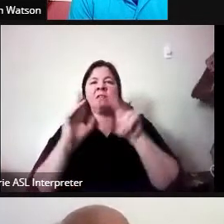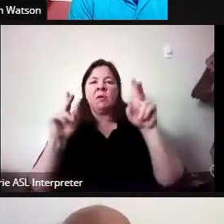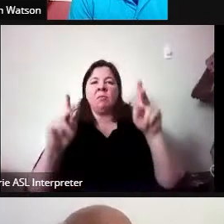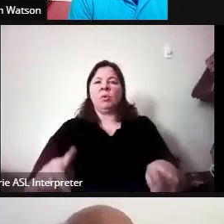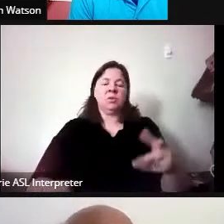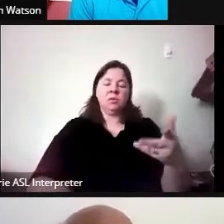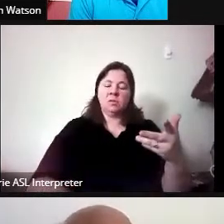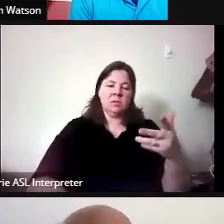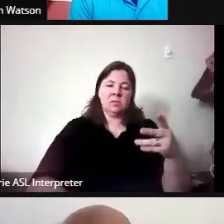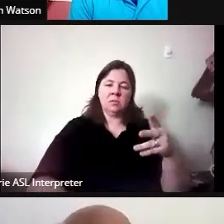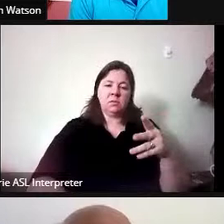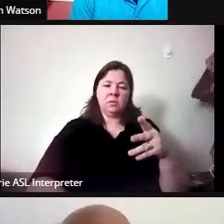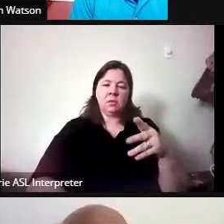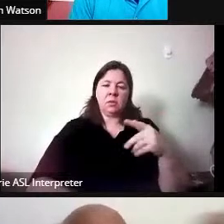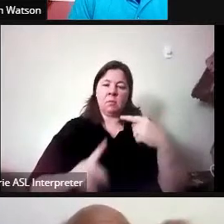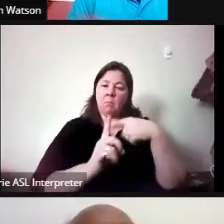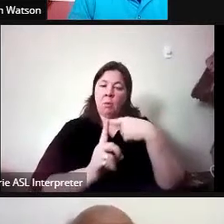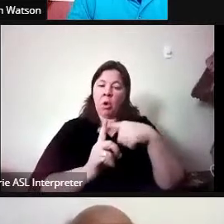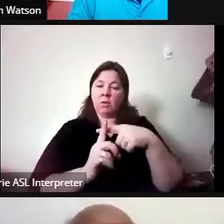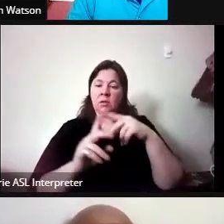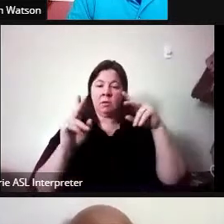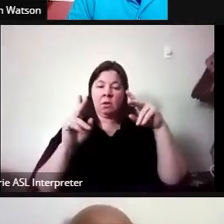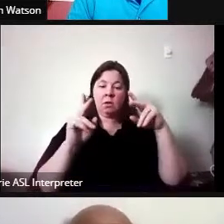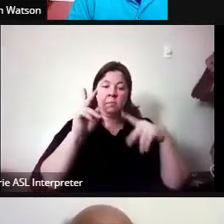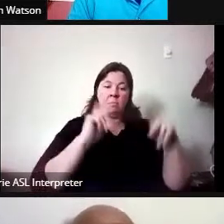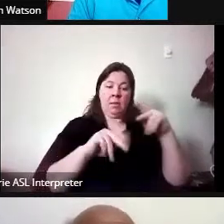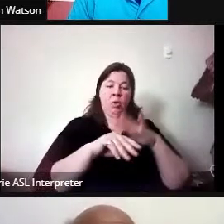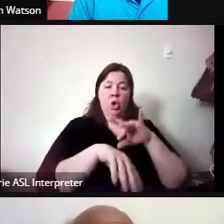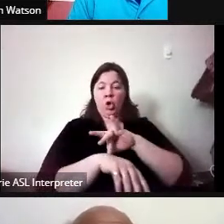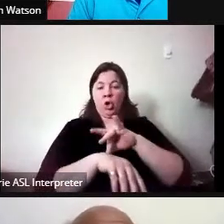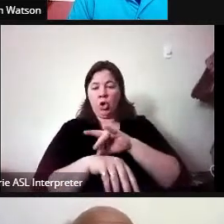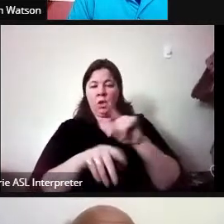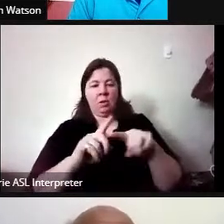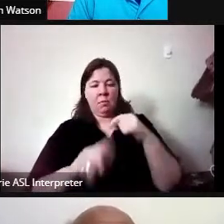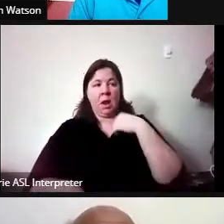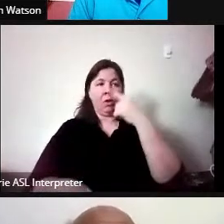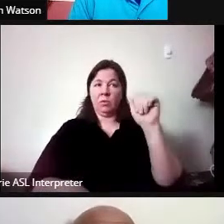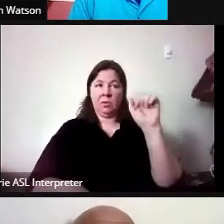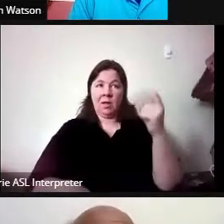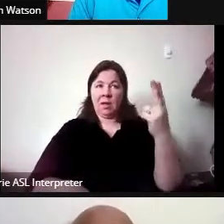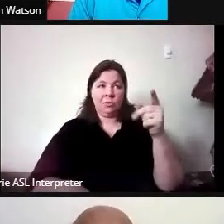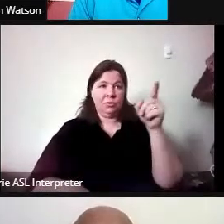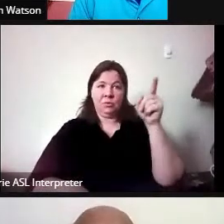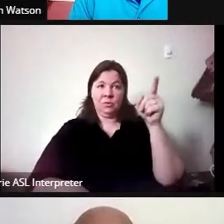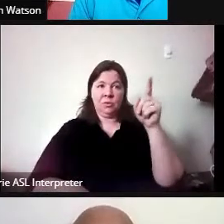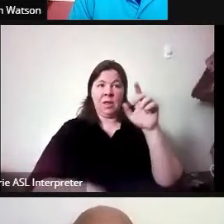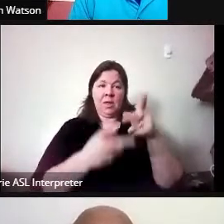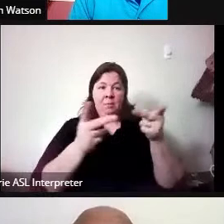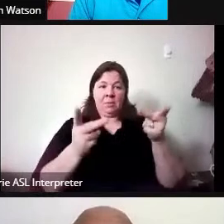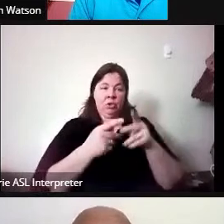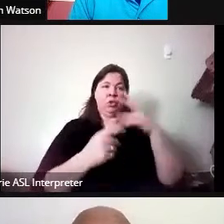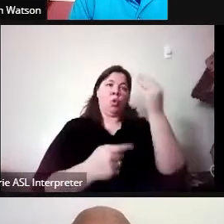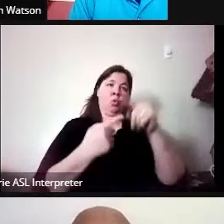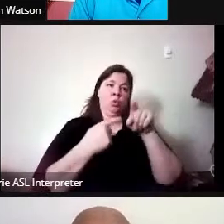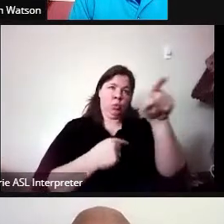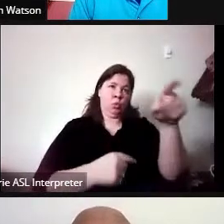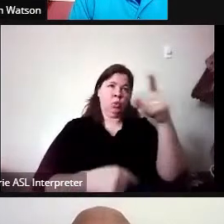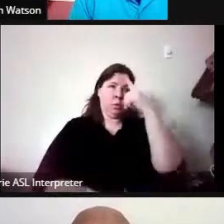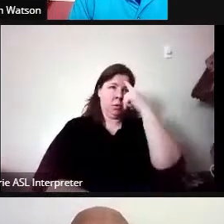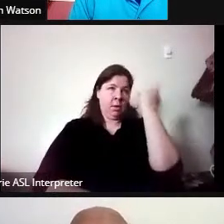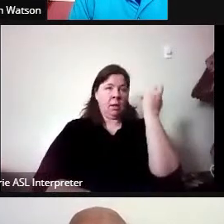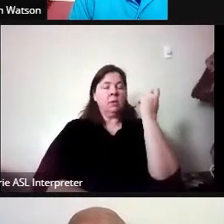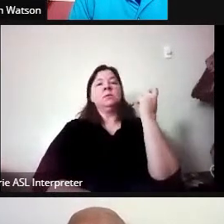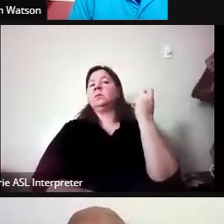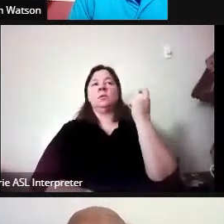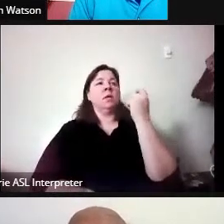most positive people on this earth. But I told to Ash, now that position goes to you because